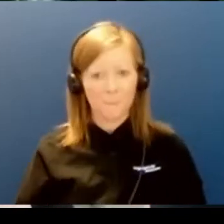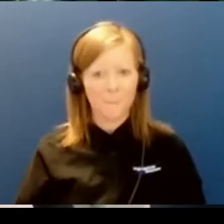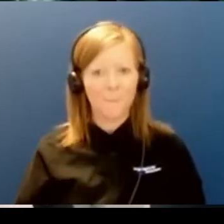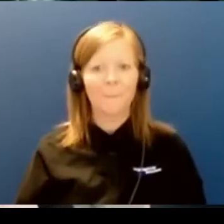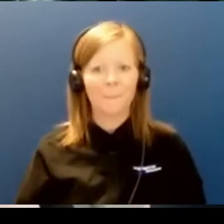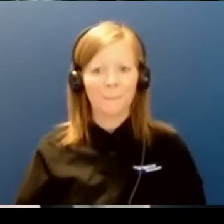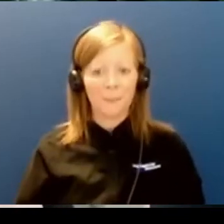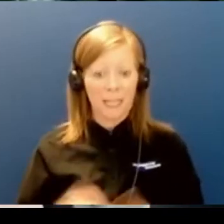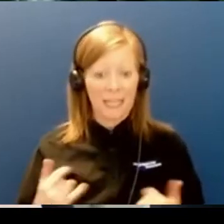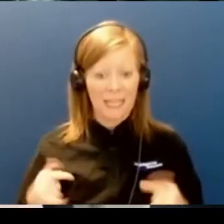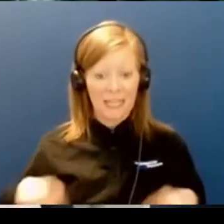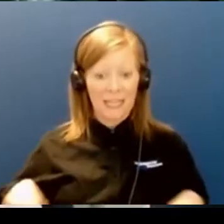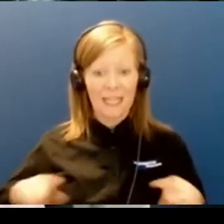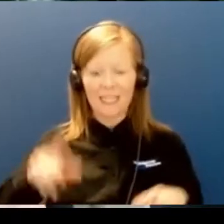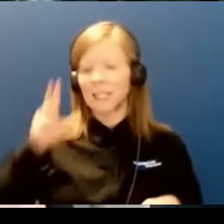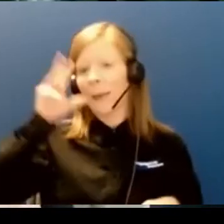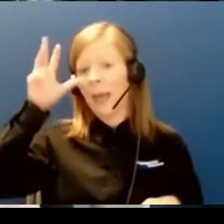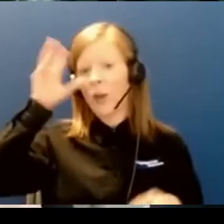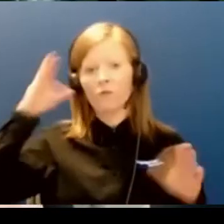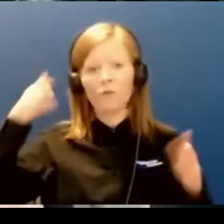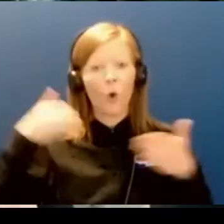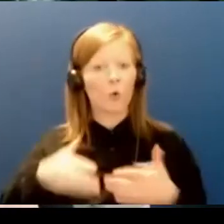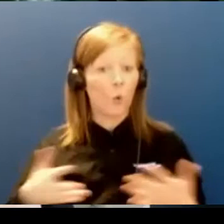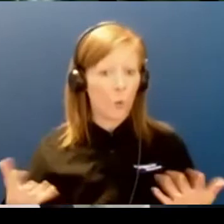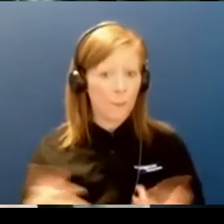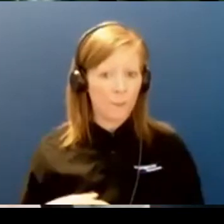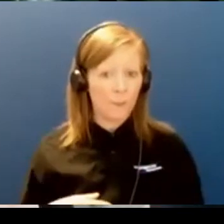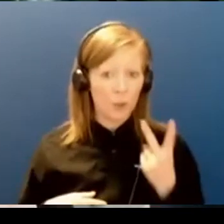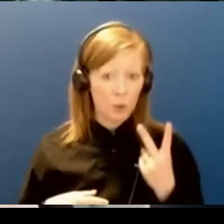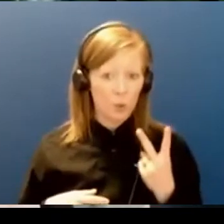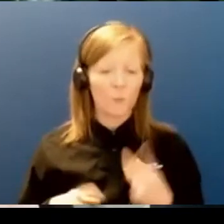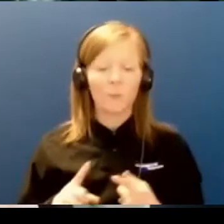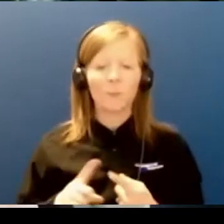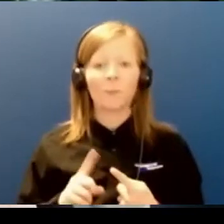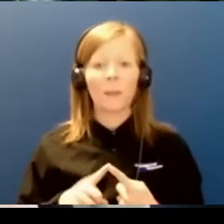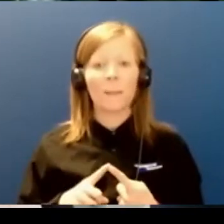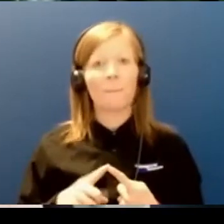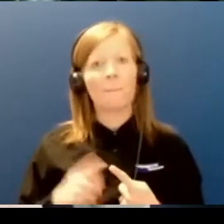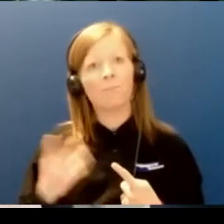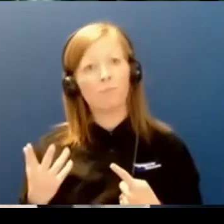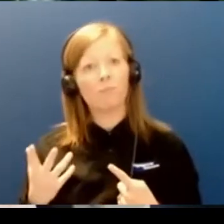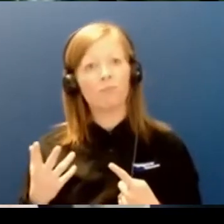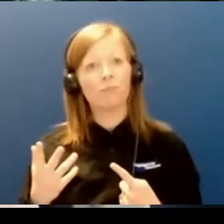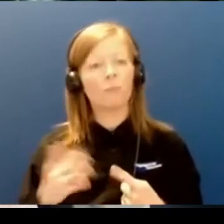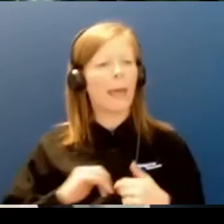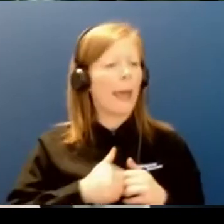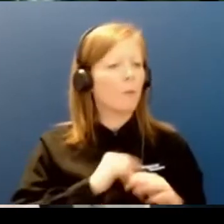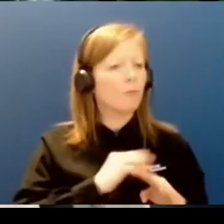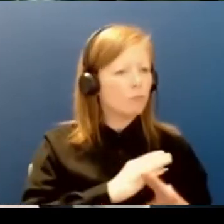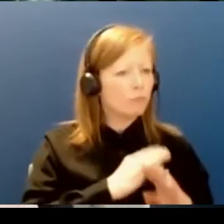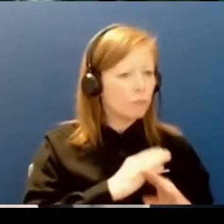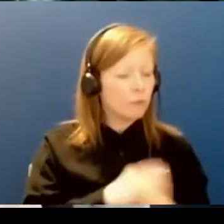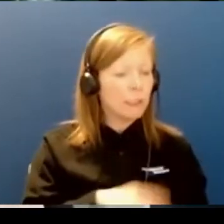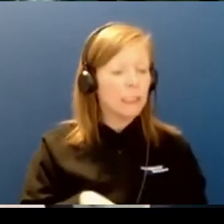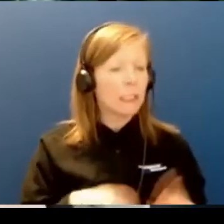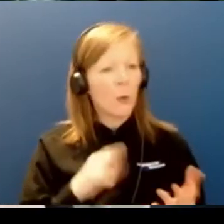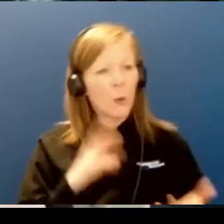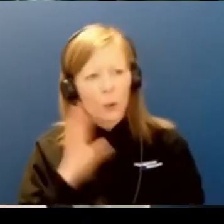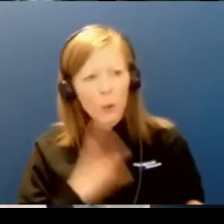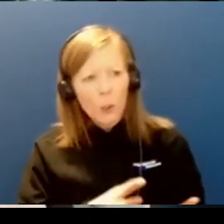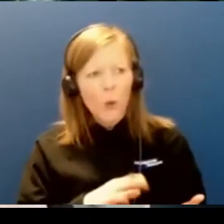on in this age group are two main things. First, how to sort of prevent or lower their risk for developing